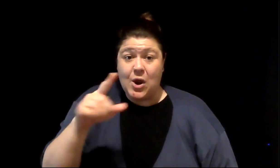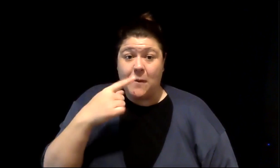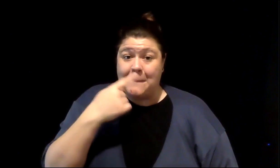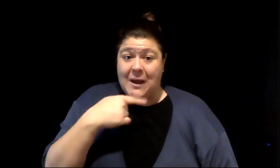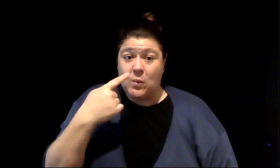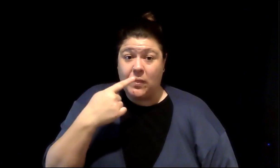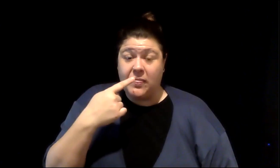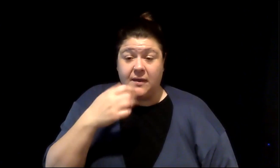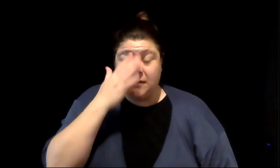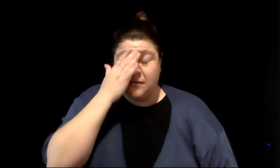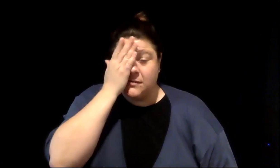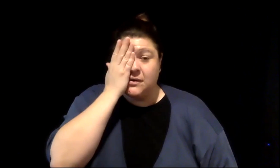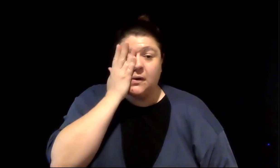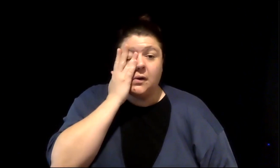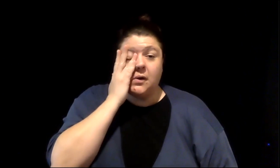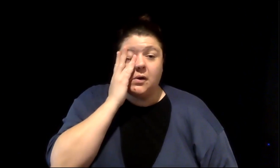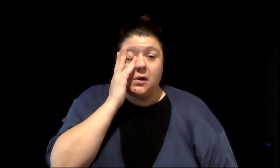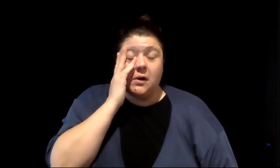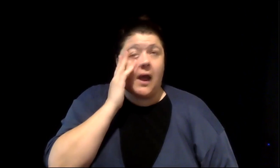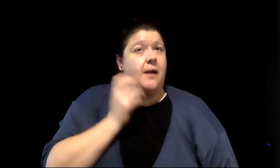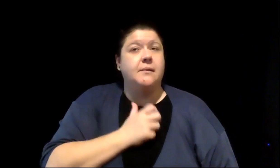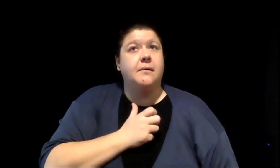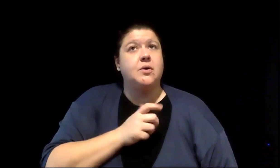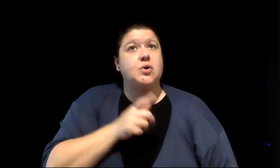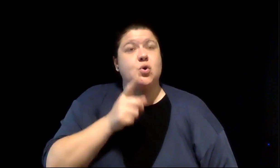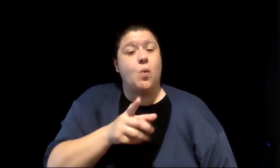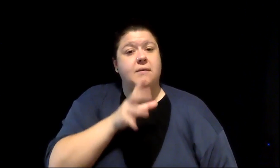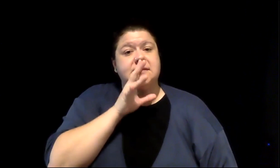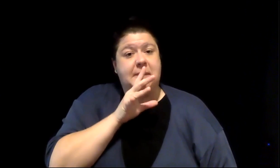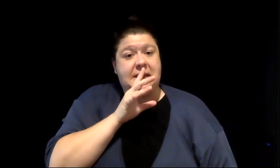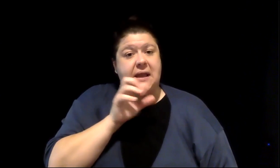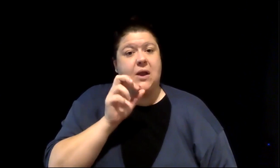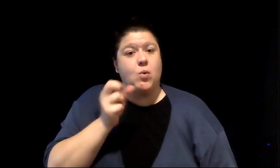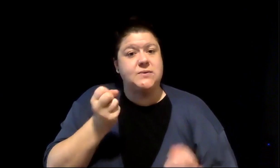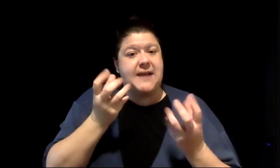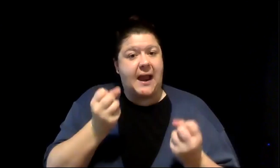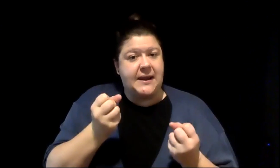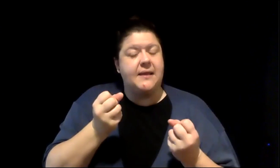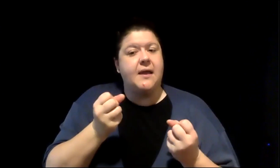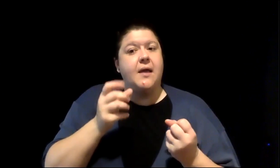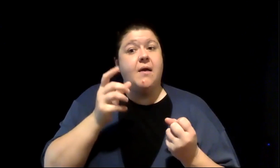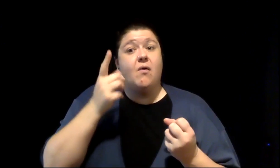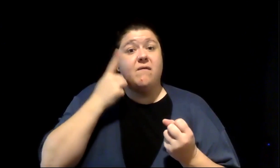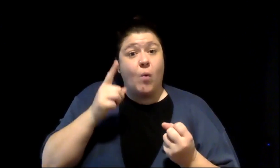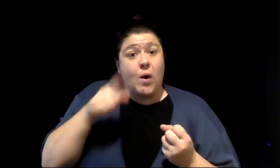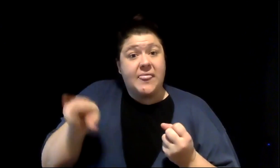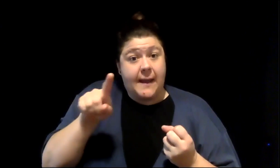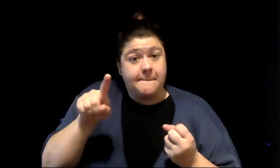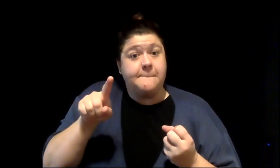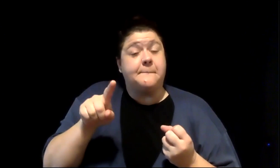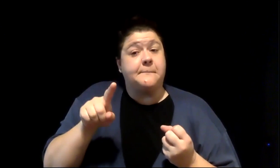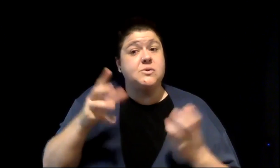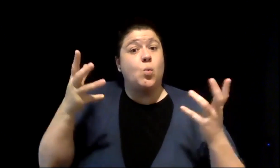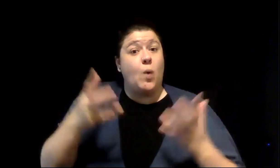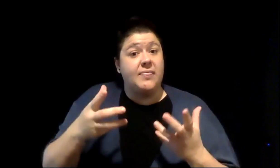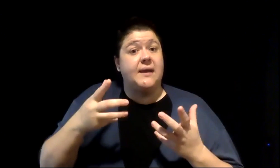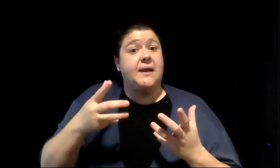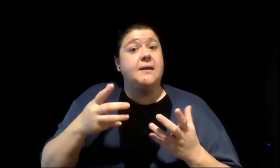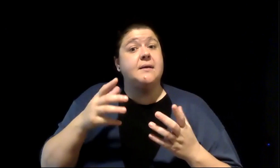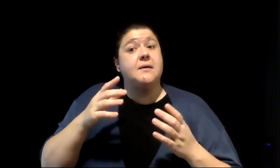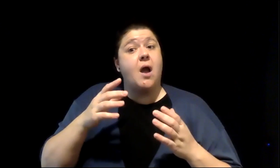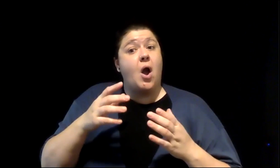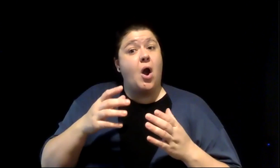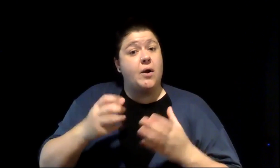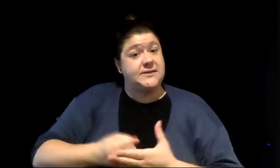are speaking the words for them. Okay. And so